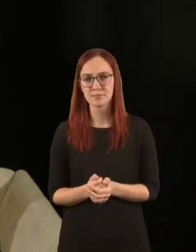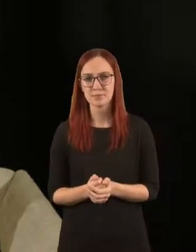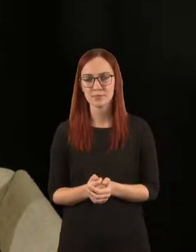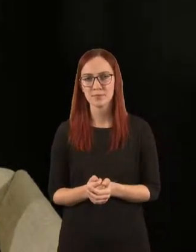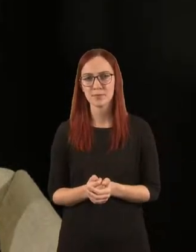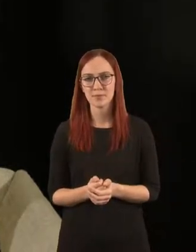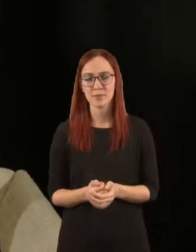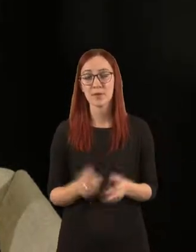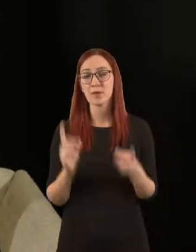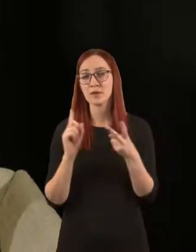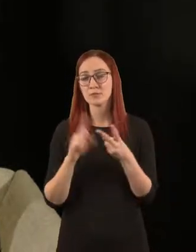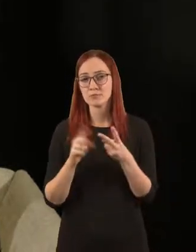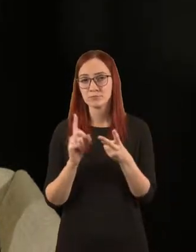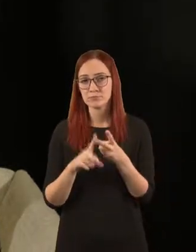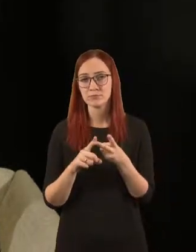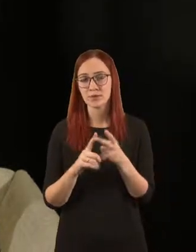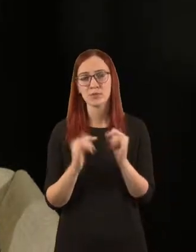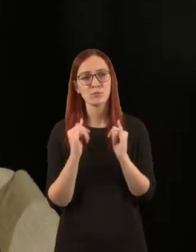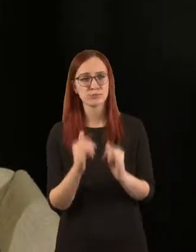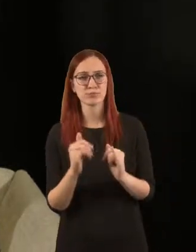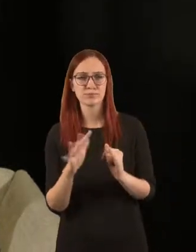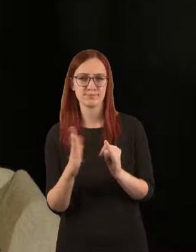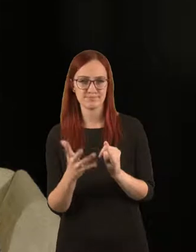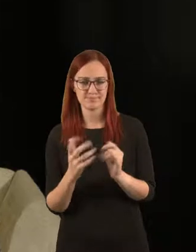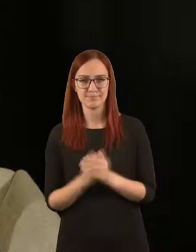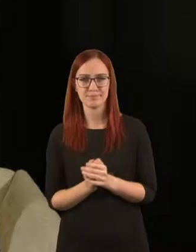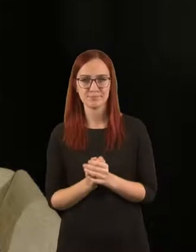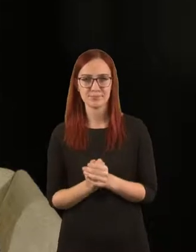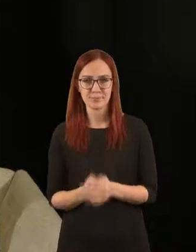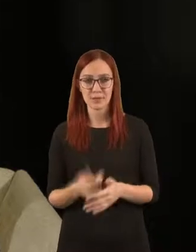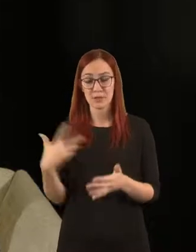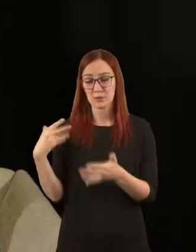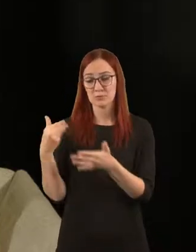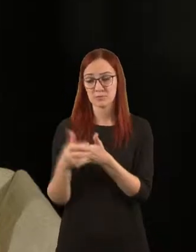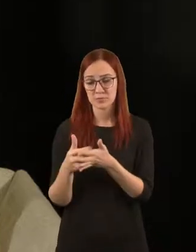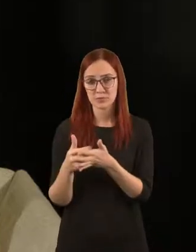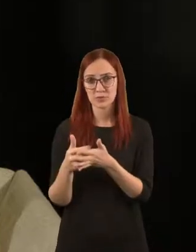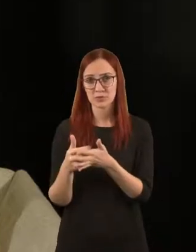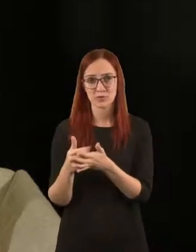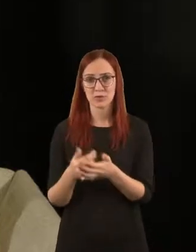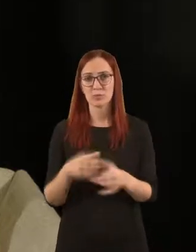this political will that helps us to advance decisions.